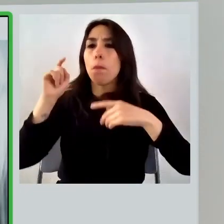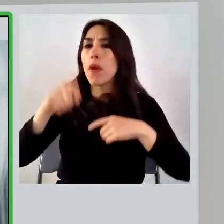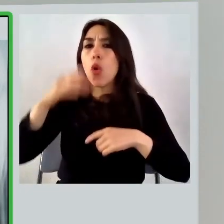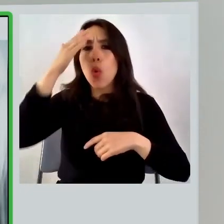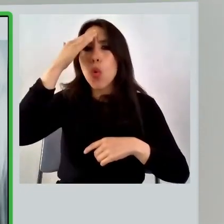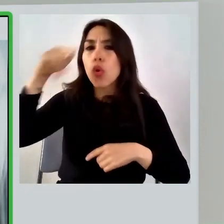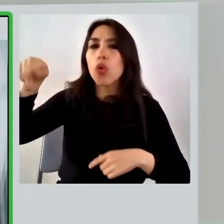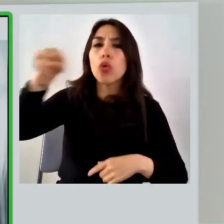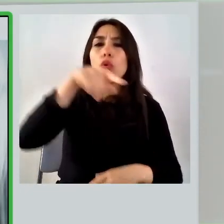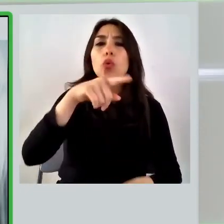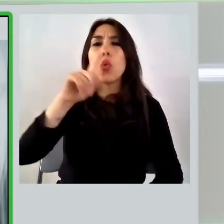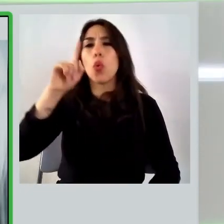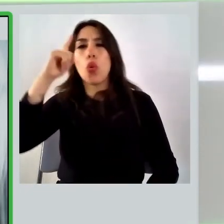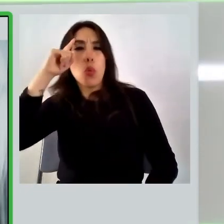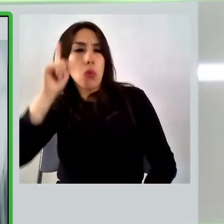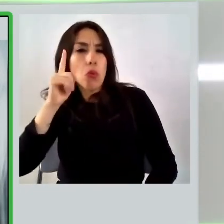workplace.